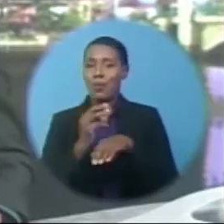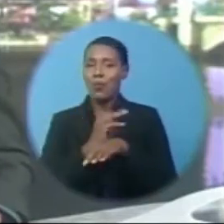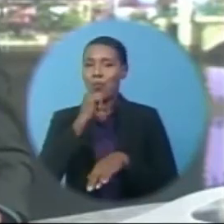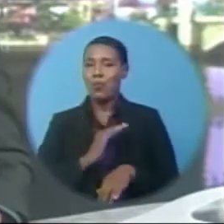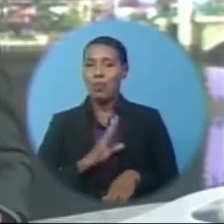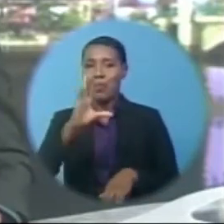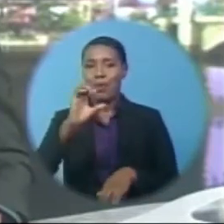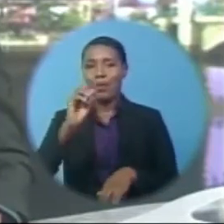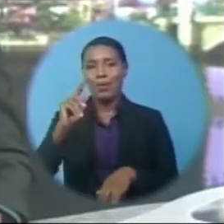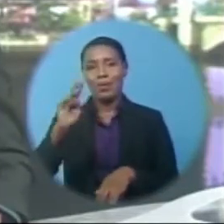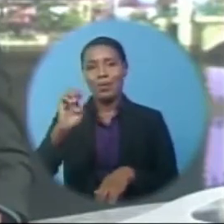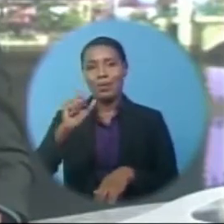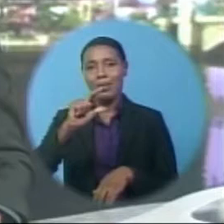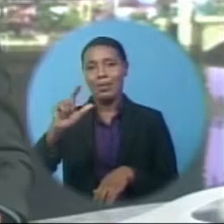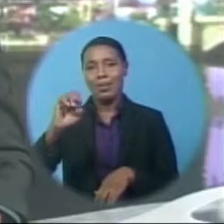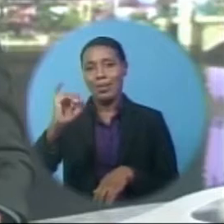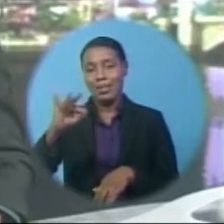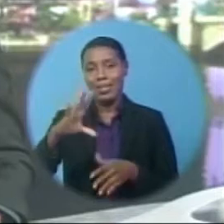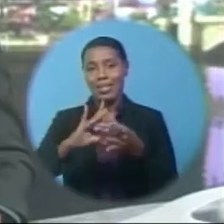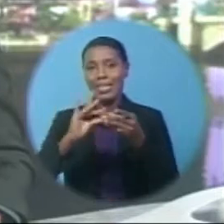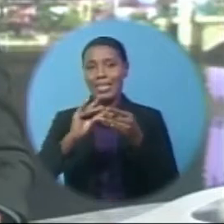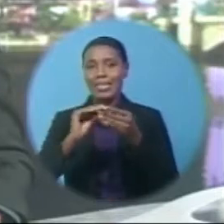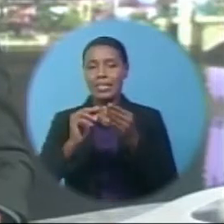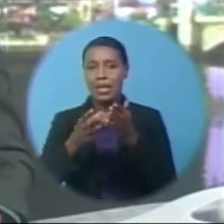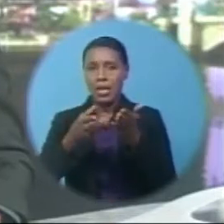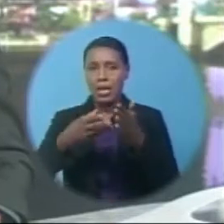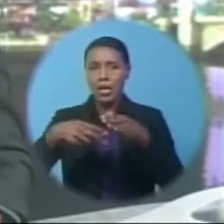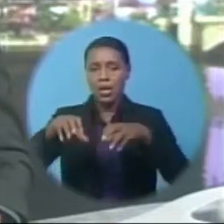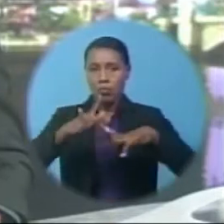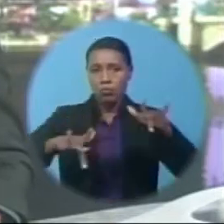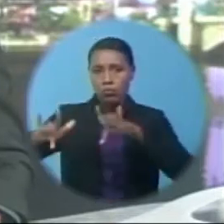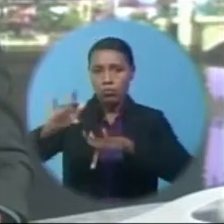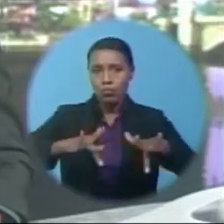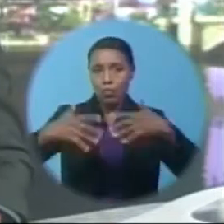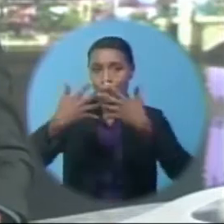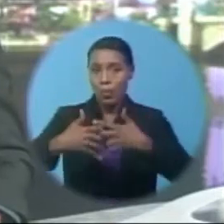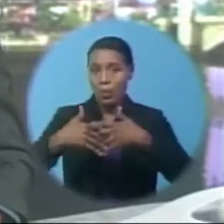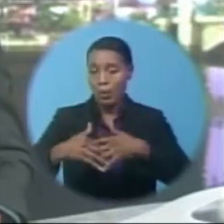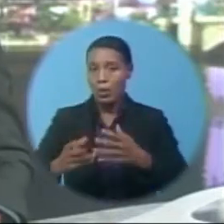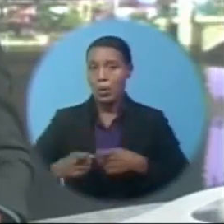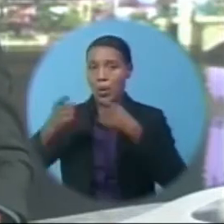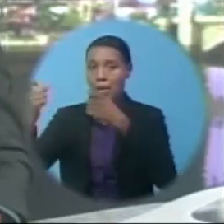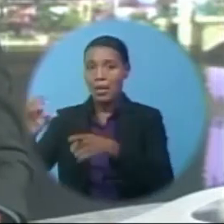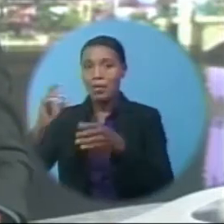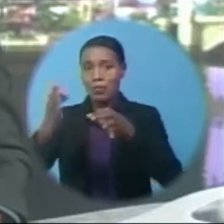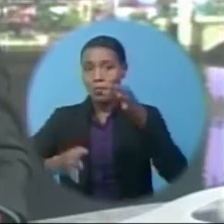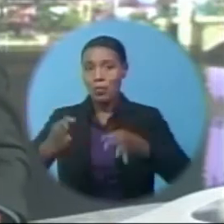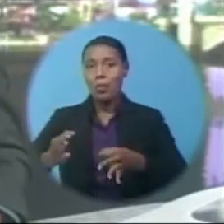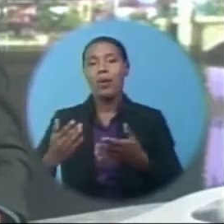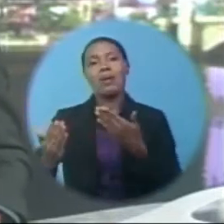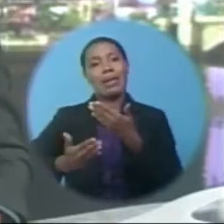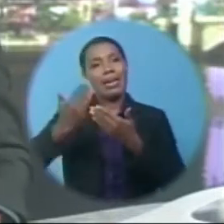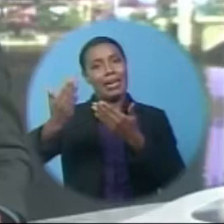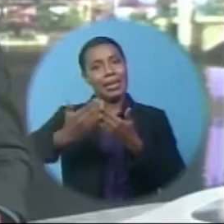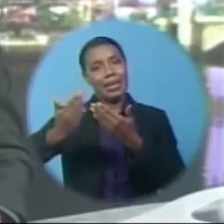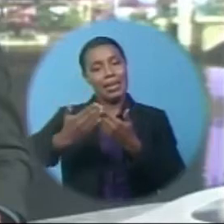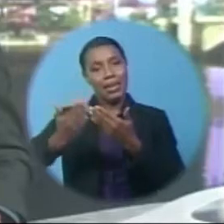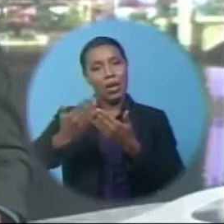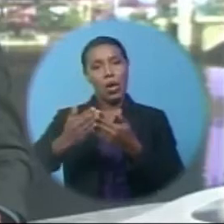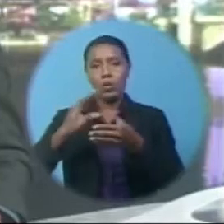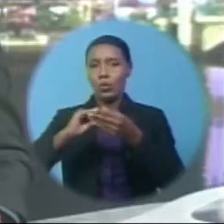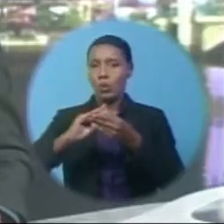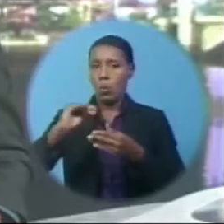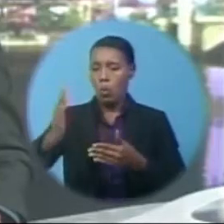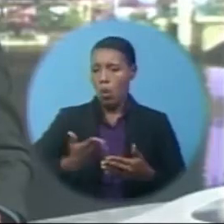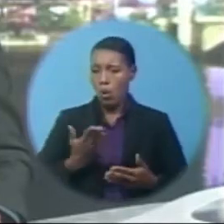Supreme Court, Barbara Cook-Aline, says recording equipment provided to the Magistrates Court is making it a bit easier for magistrates. She also welcomes